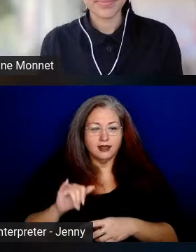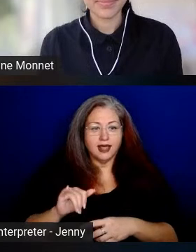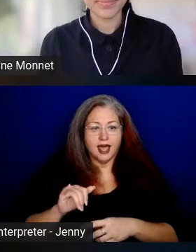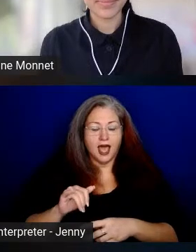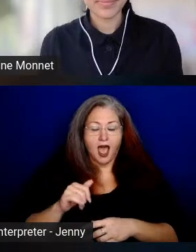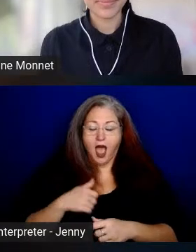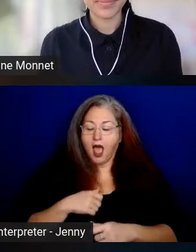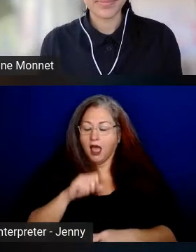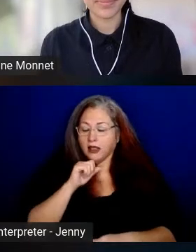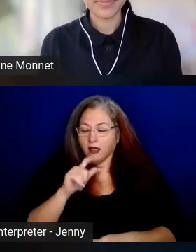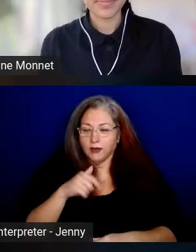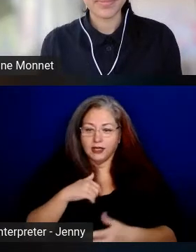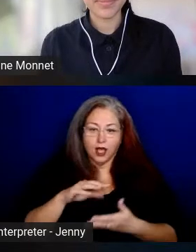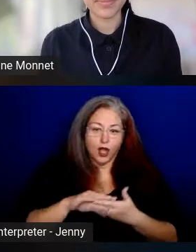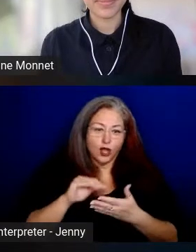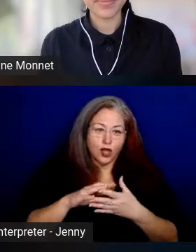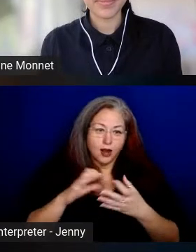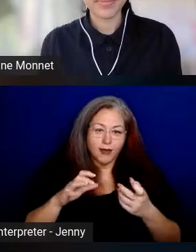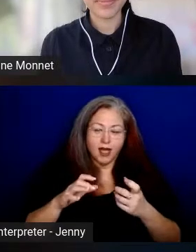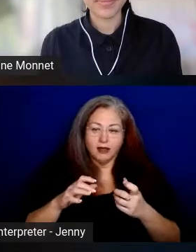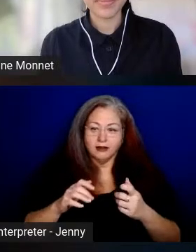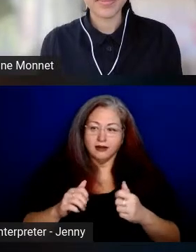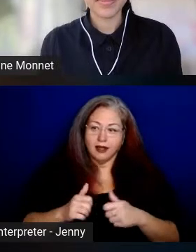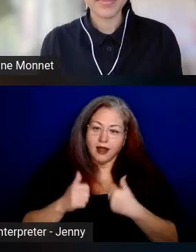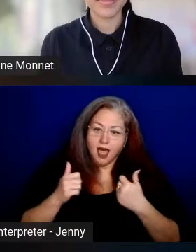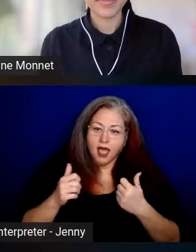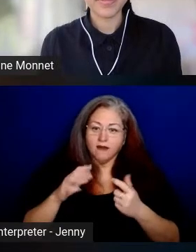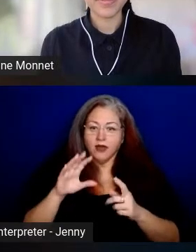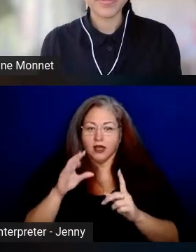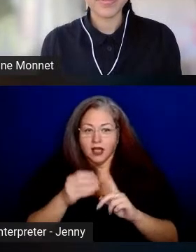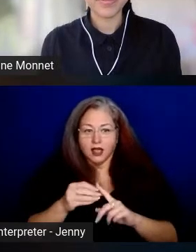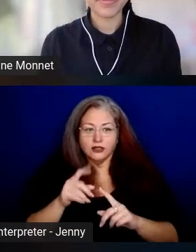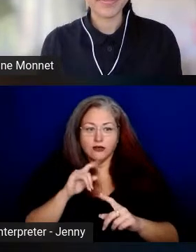a lot about life and culture, and I enjoy